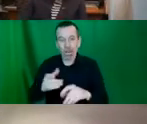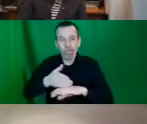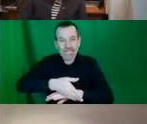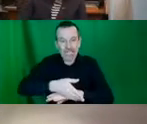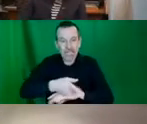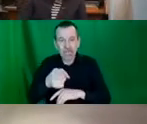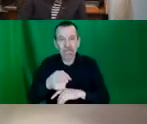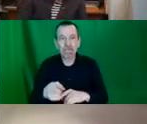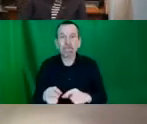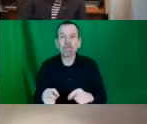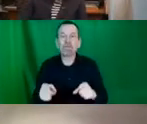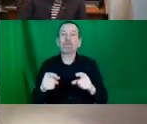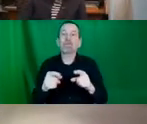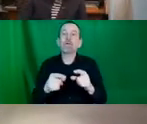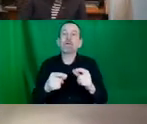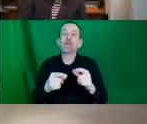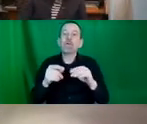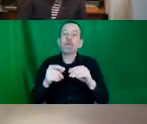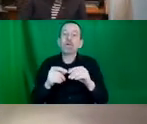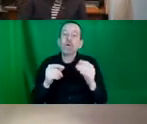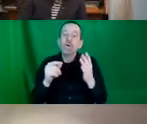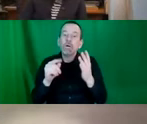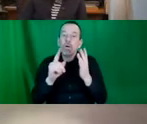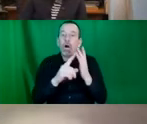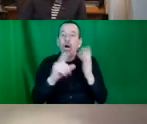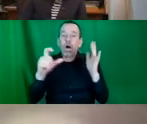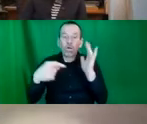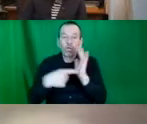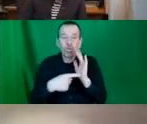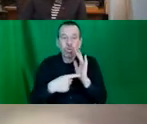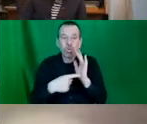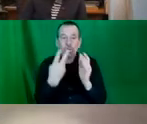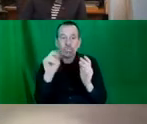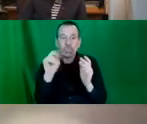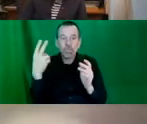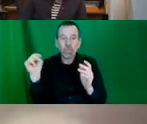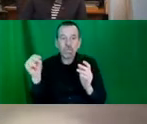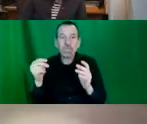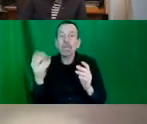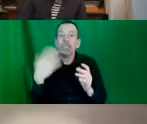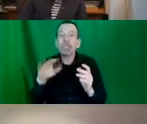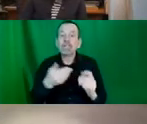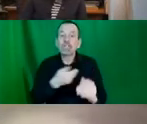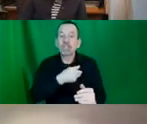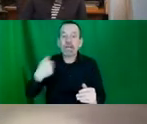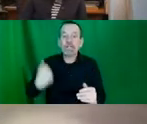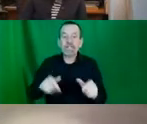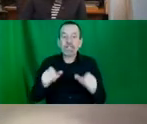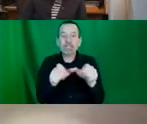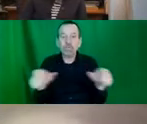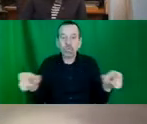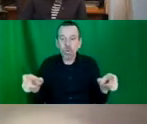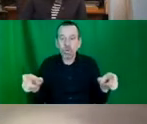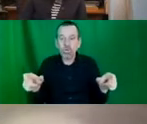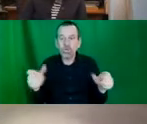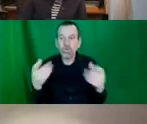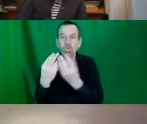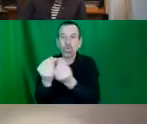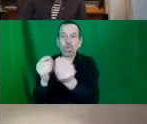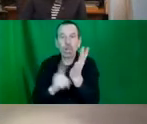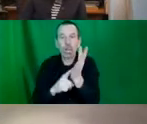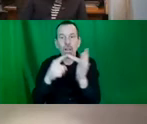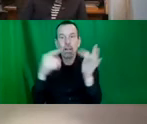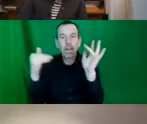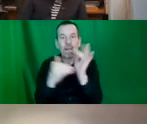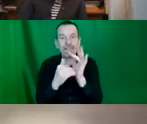In the autumn of 2020, I began work on two 9th century Chinese scrolls. This project was led by Liz Randall-Nowrotsky.